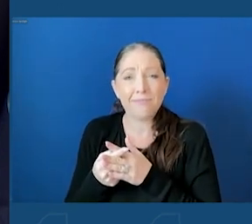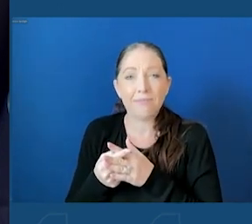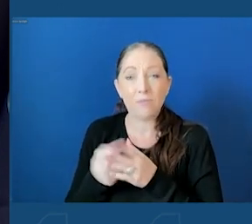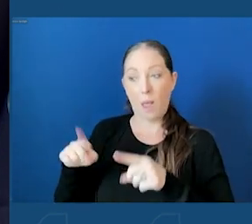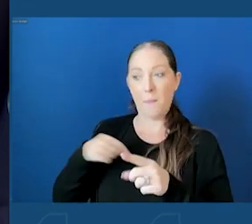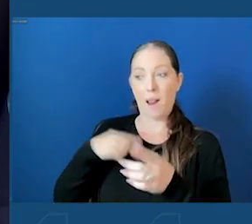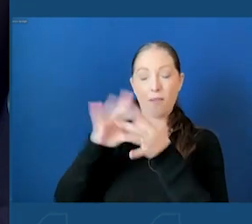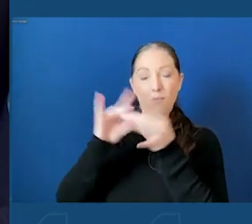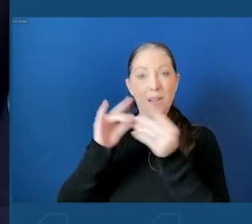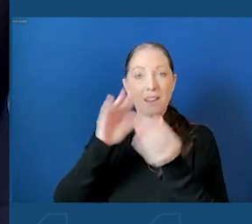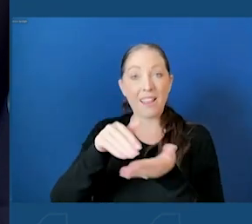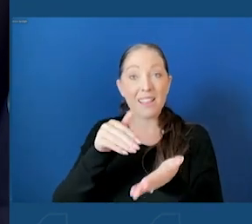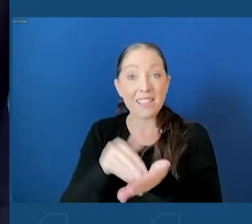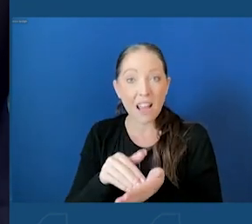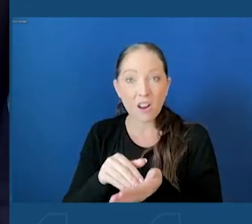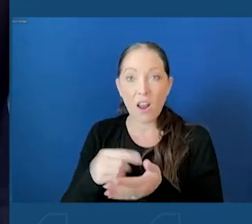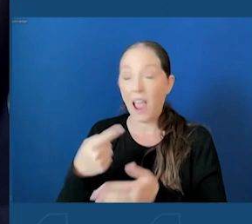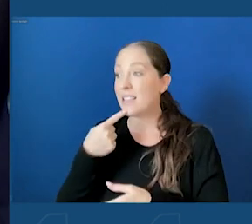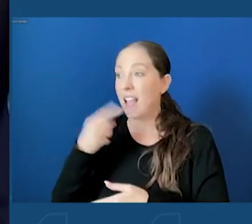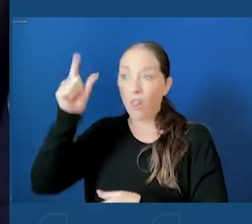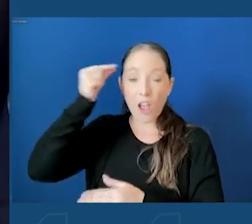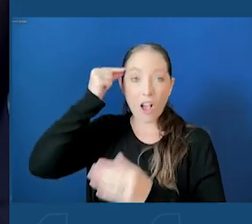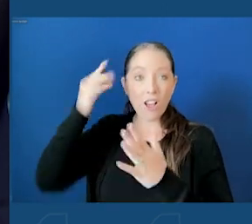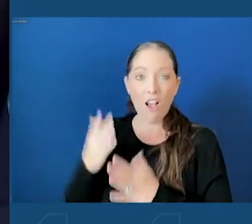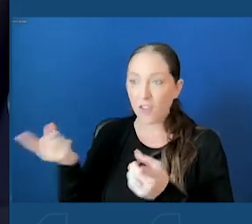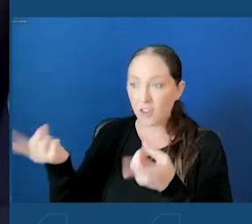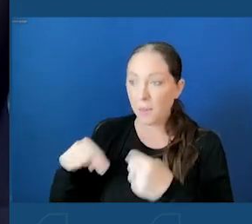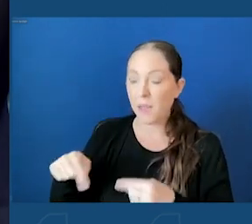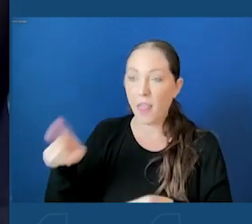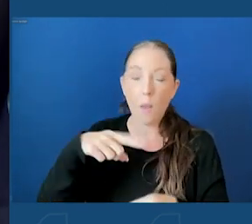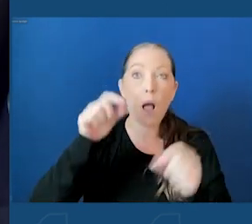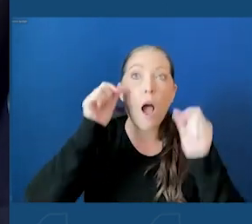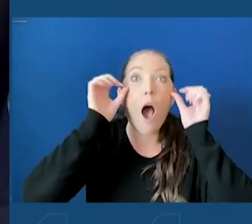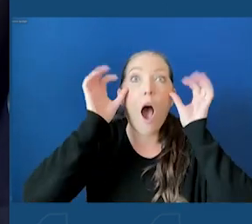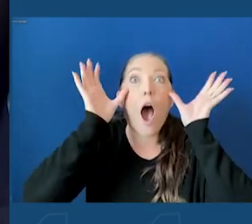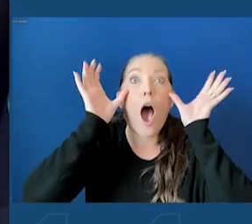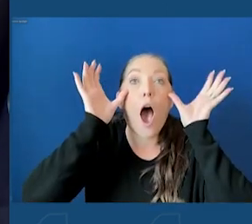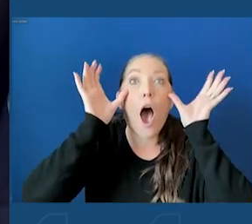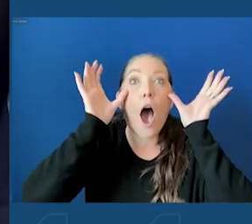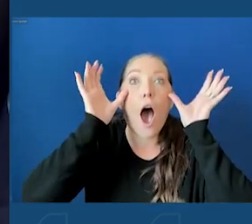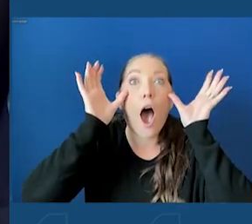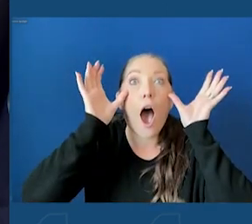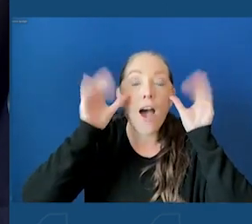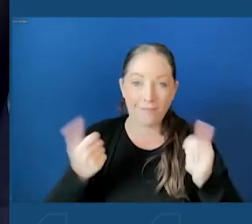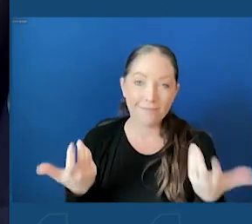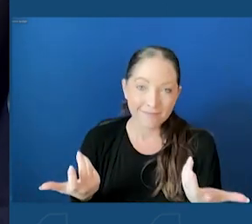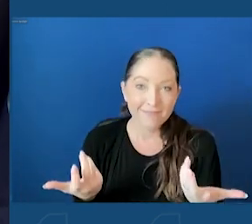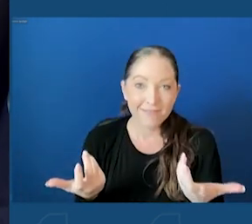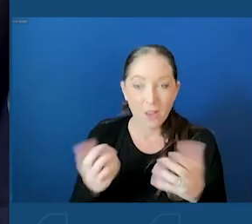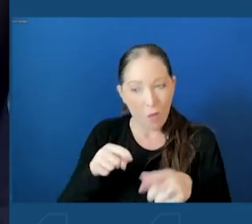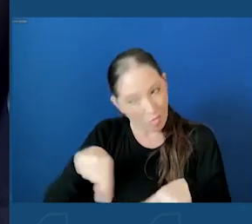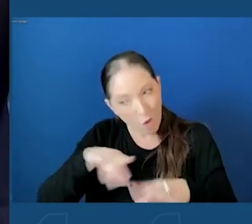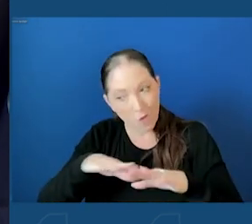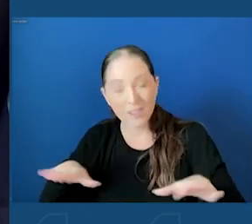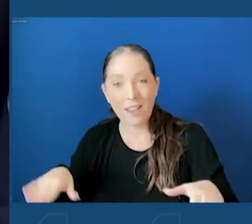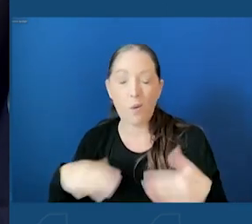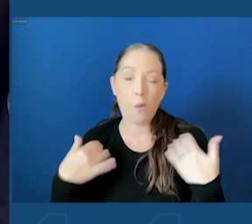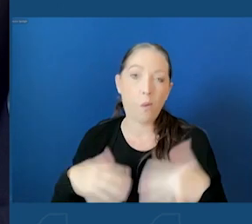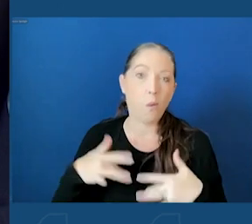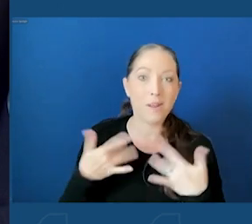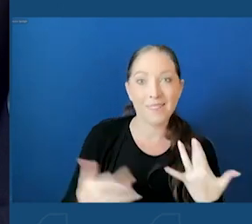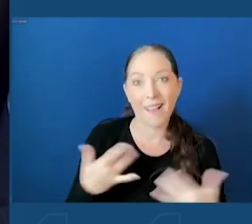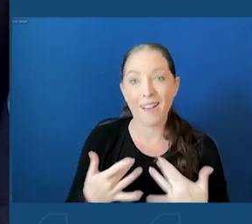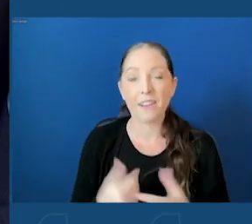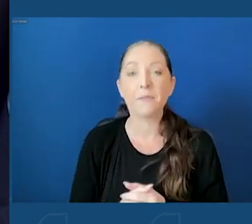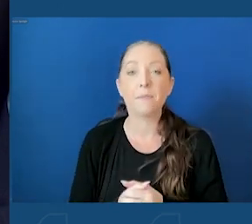and I mentioned the governor was coming, their eyes lit up. It was like, but all of this together,